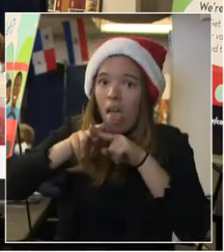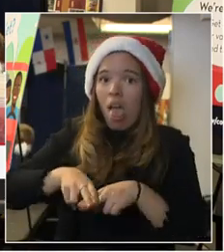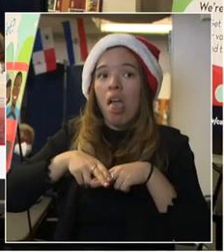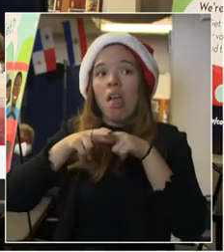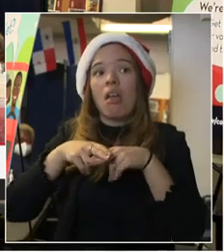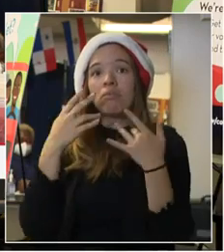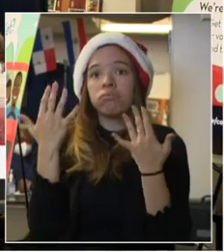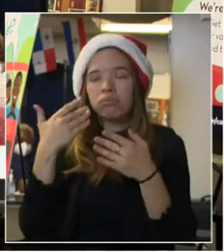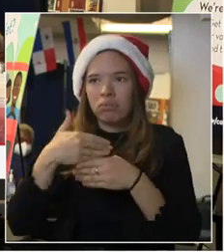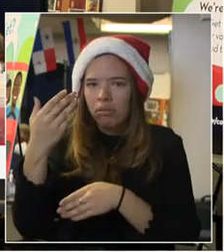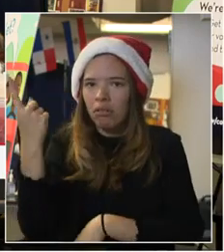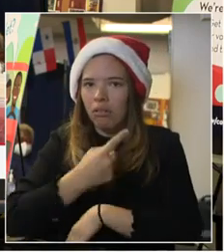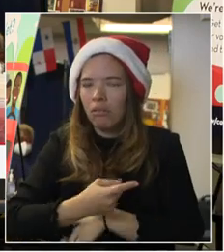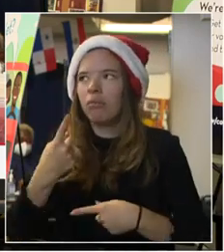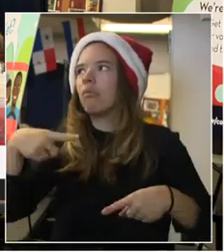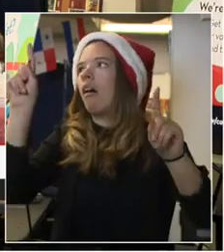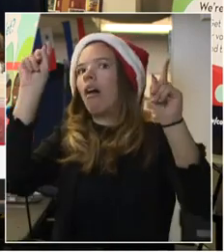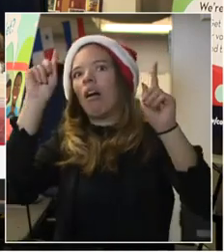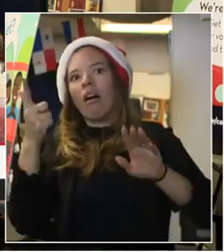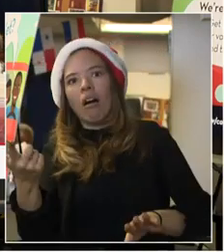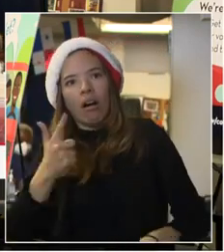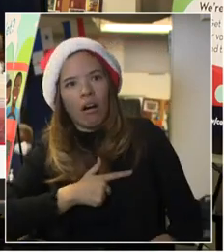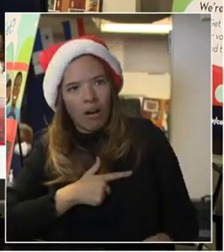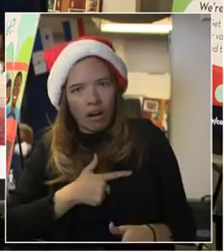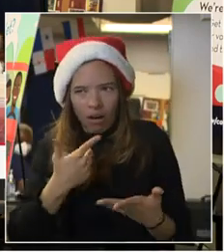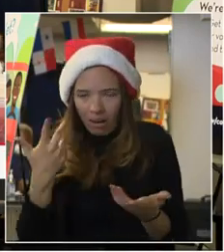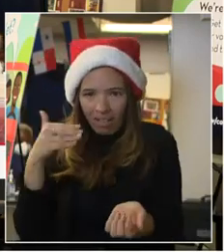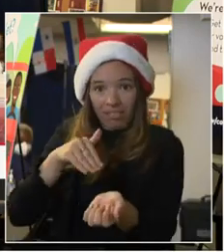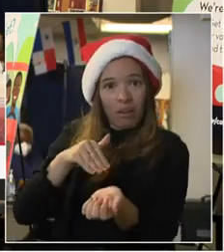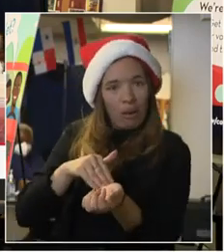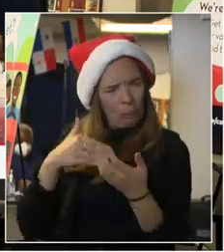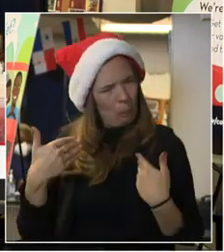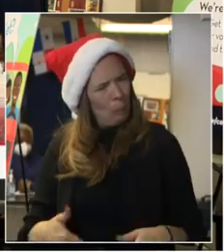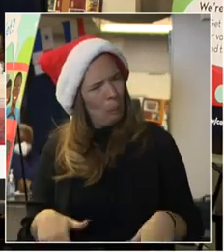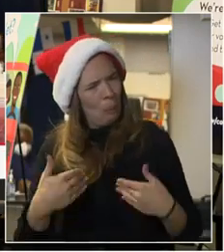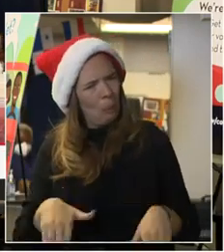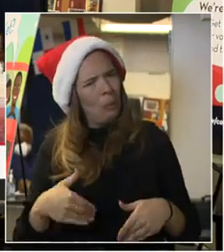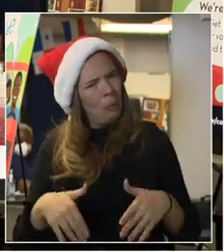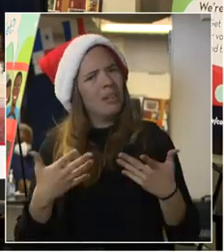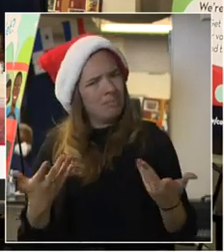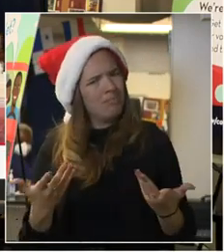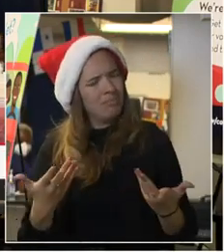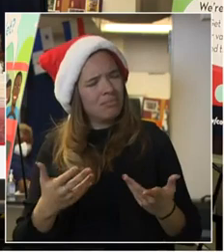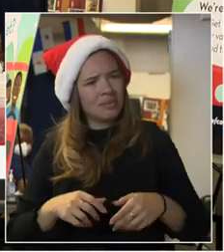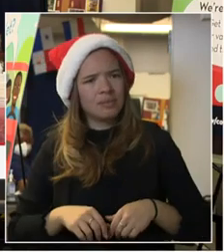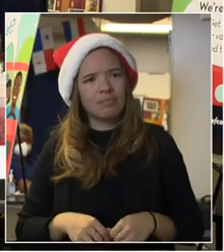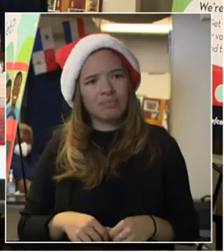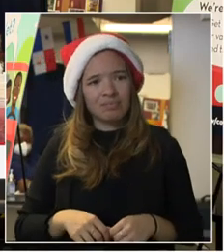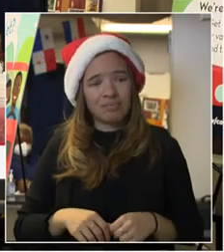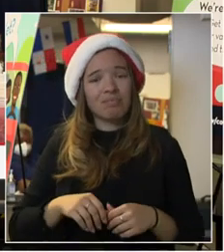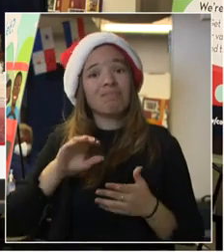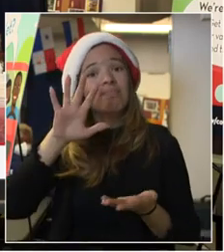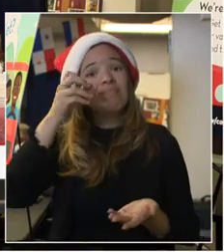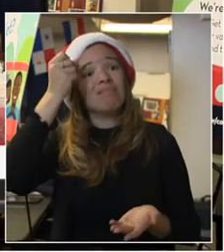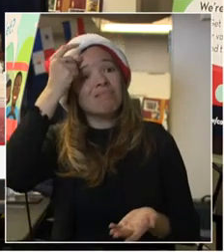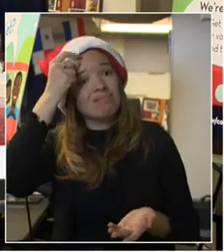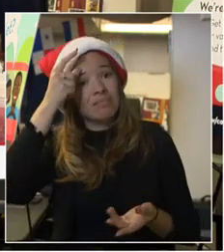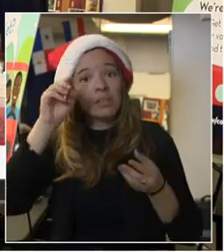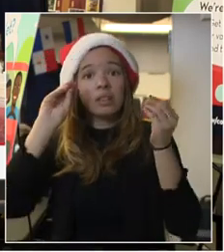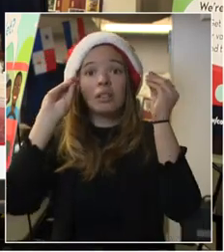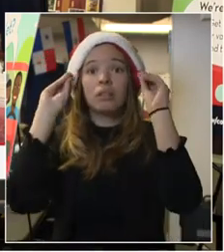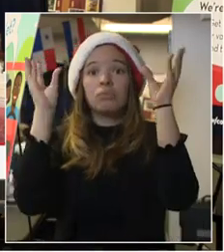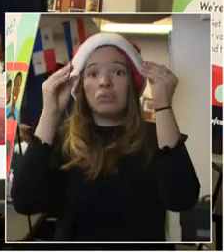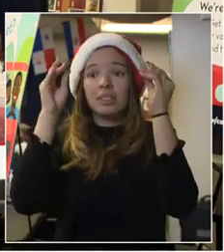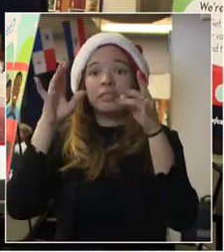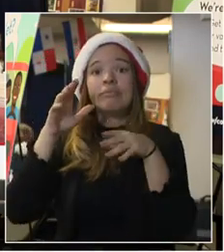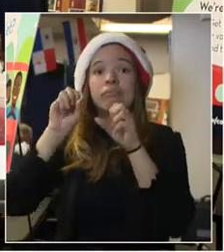increased, which also has adversely impacted the drop-off times for our emergency vehicles. And this